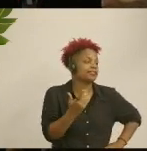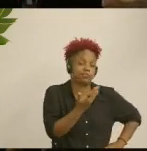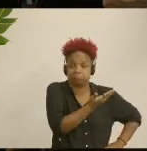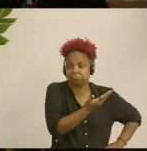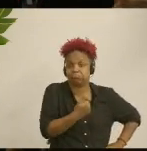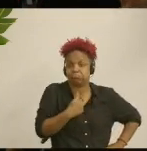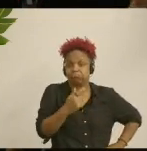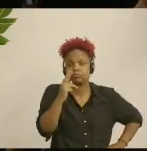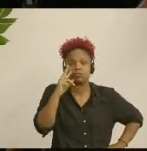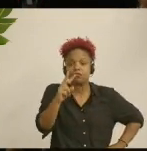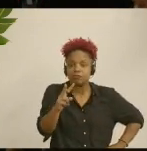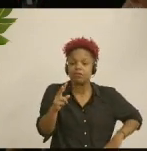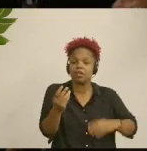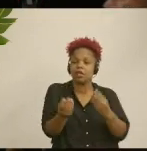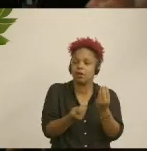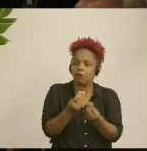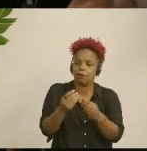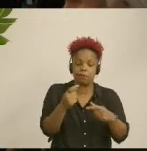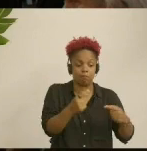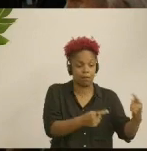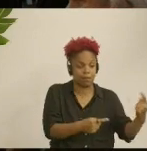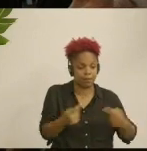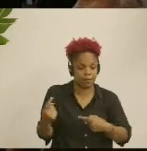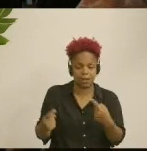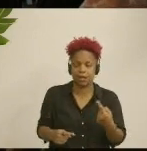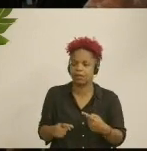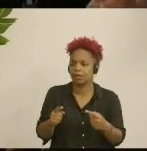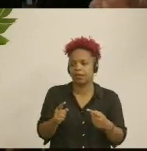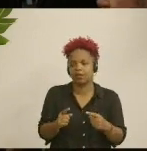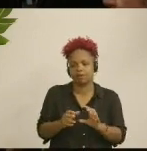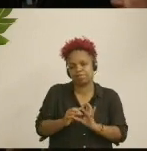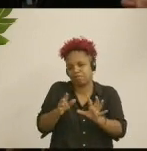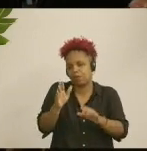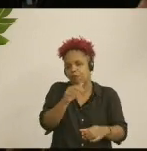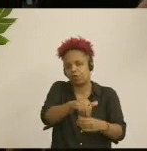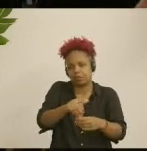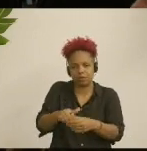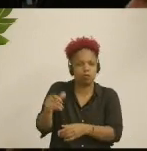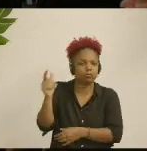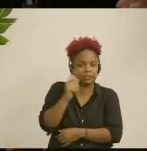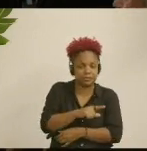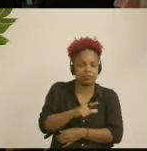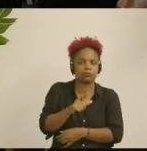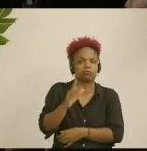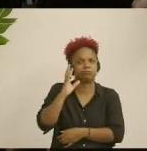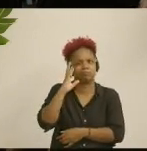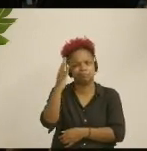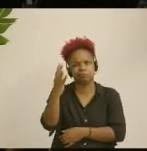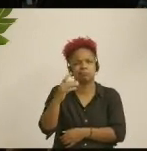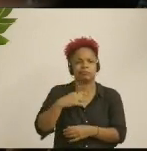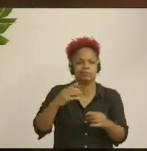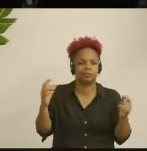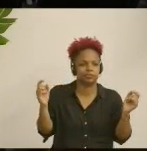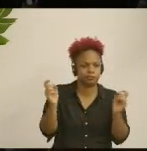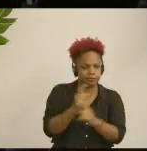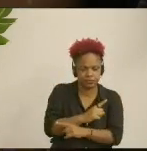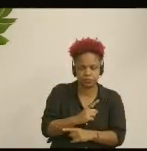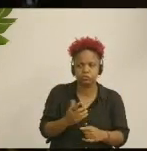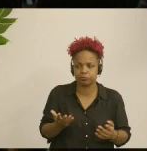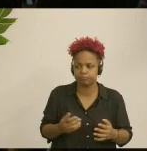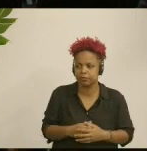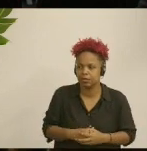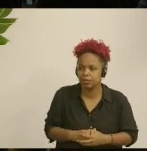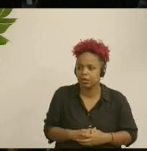our behalf. Evidence is one input into many, but we do have mechanisms like deliberative dialogues that put the